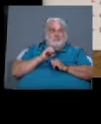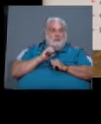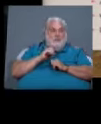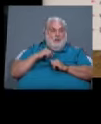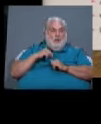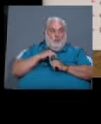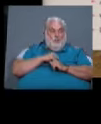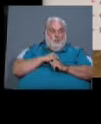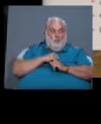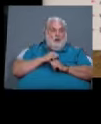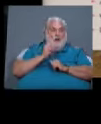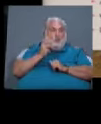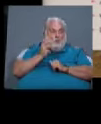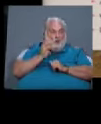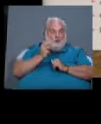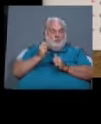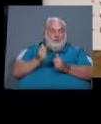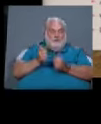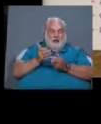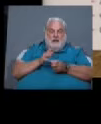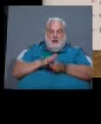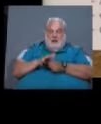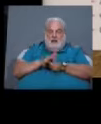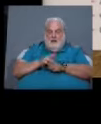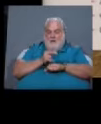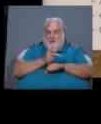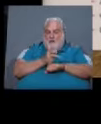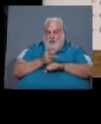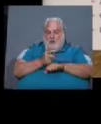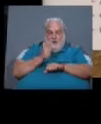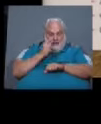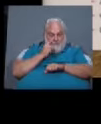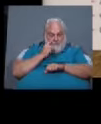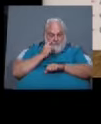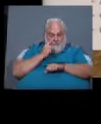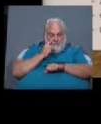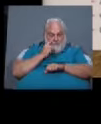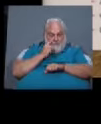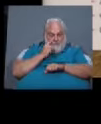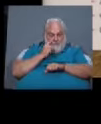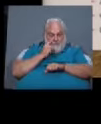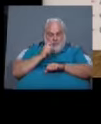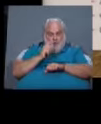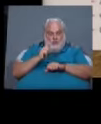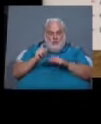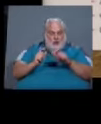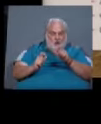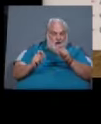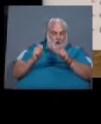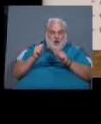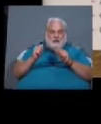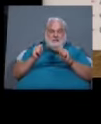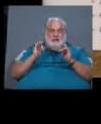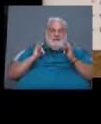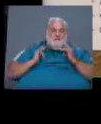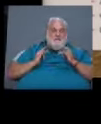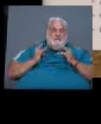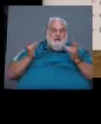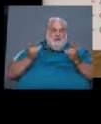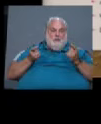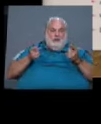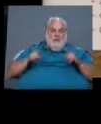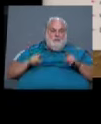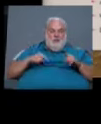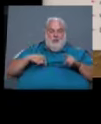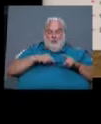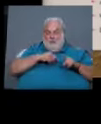We wanted to be able to provide enough parking for the biggest event that would ever occur there, which